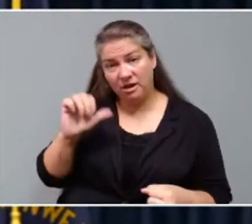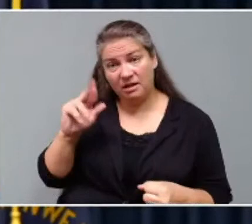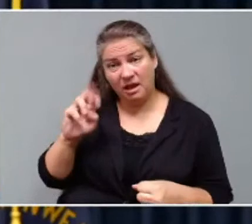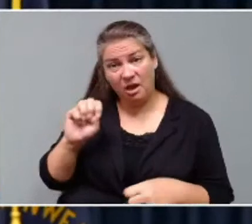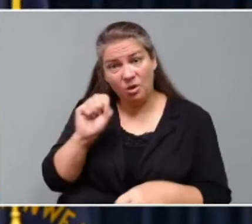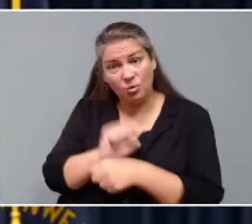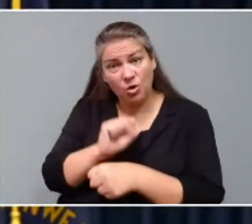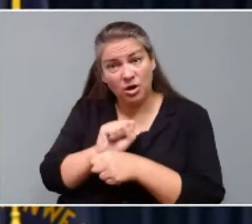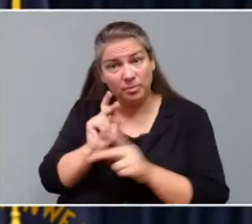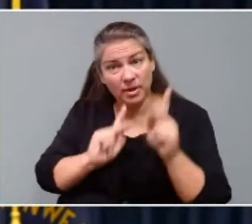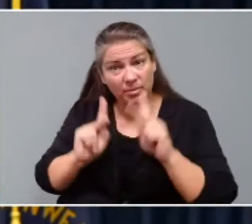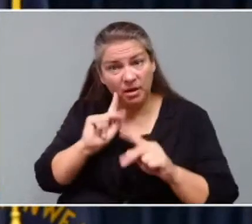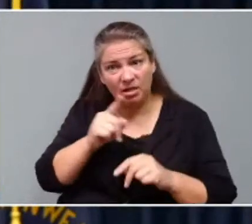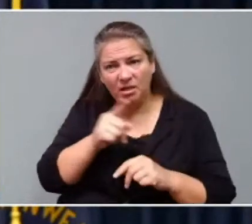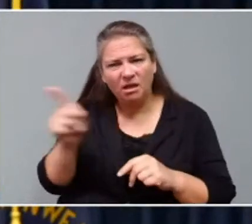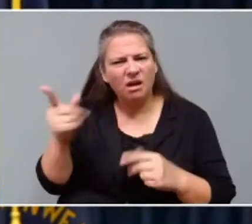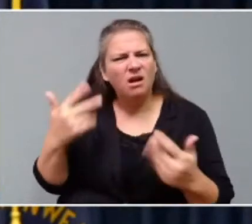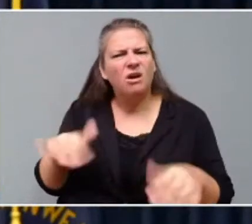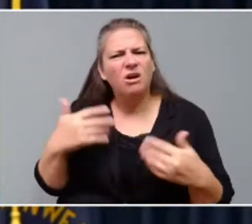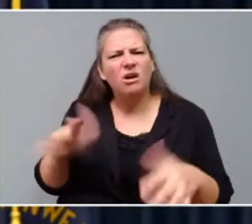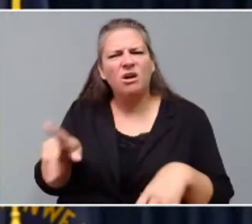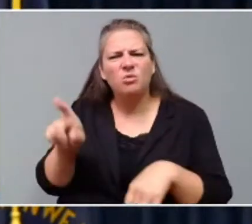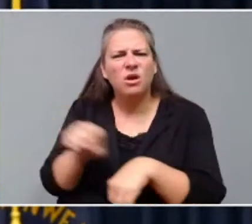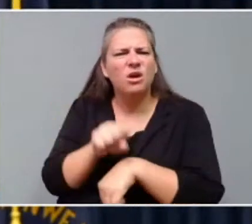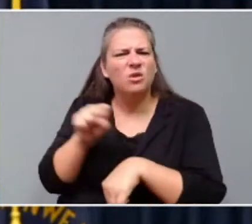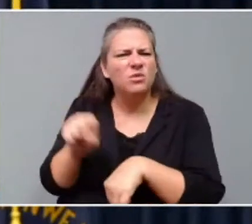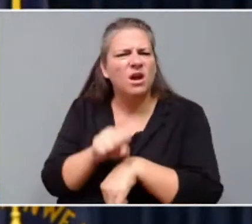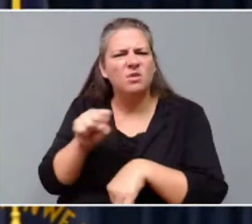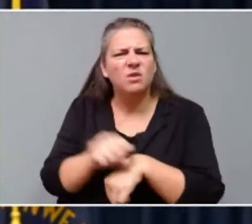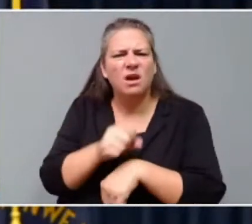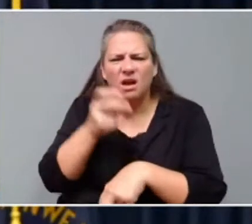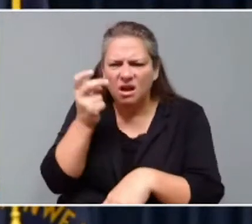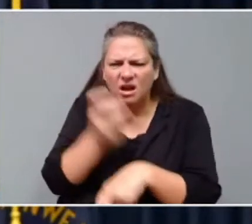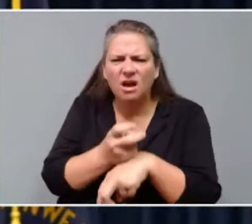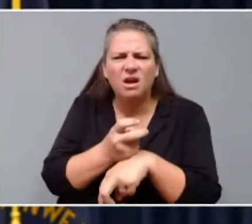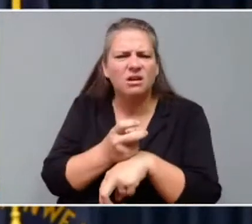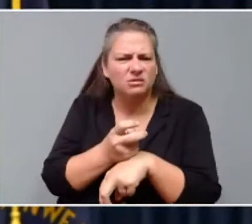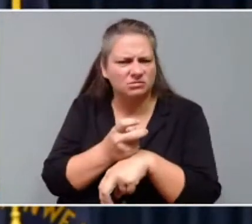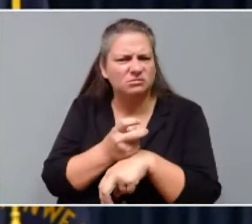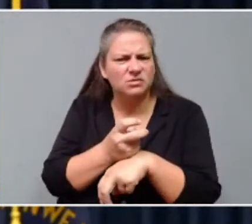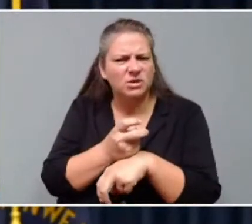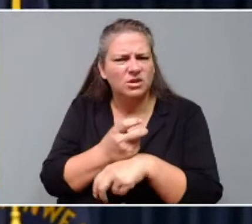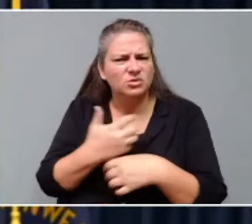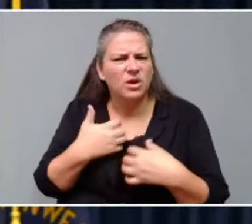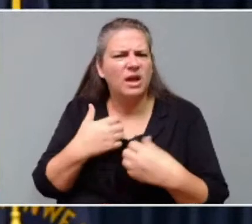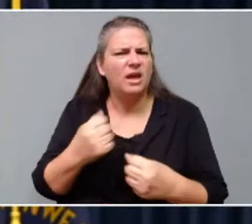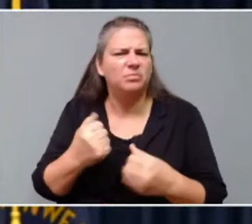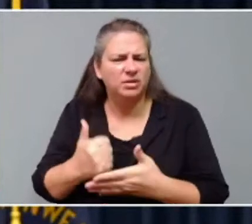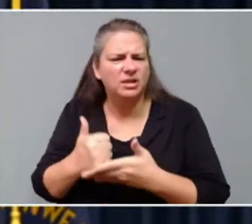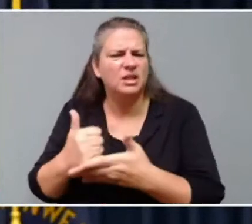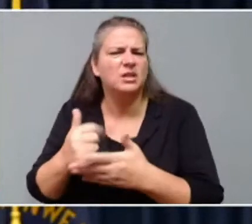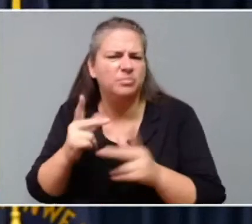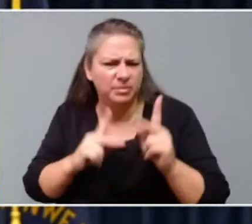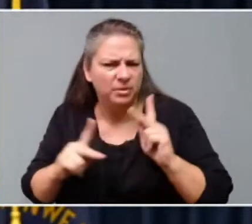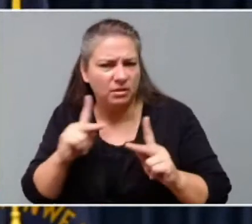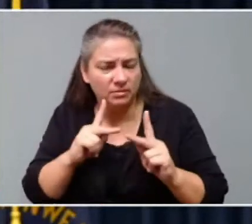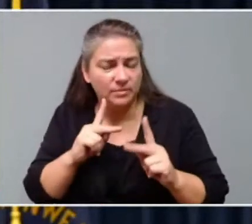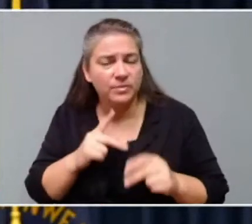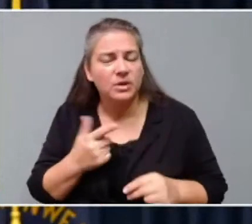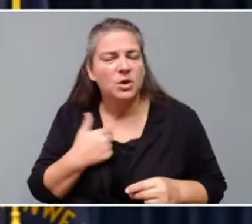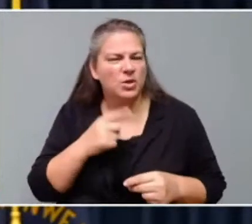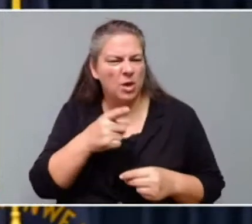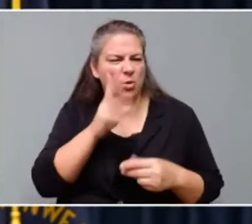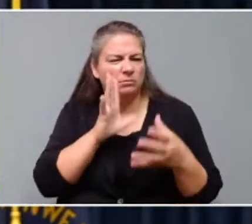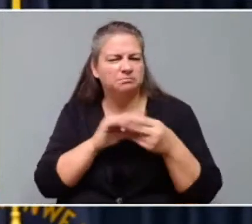centers. We're going to hear from St. Clair in a minute, but just think about what they have done to expand the numbers